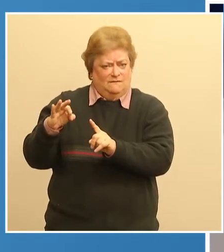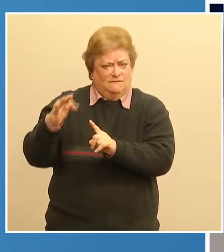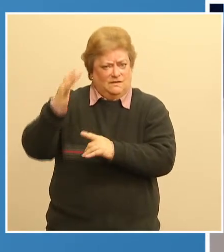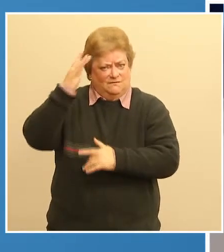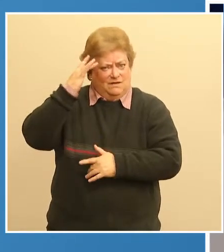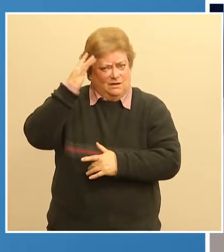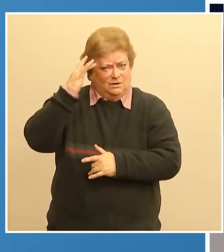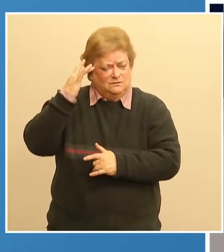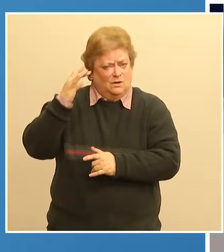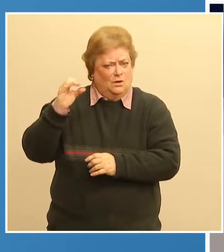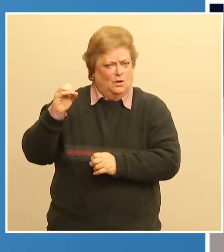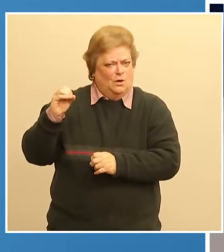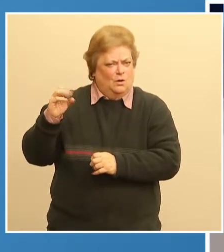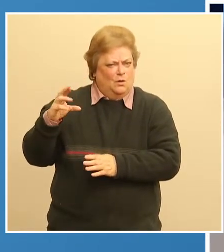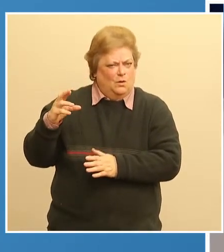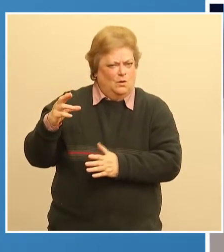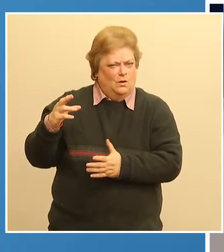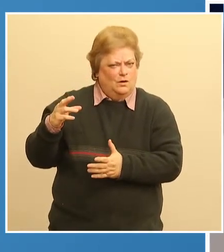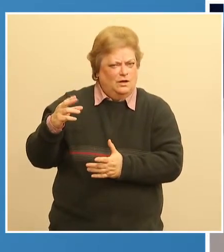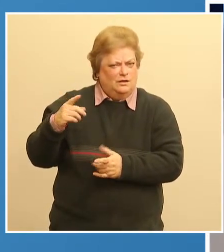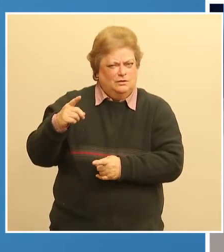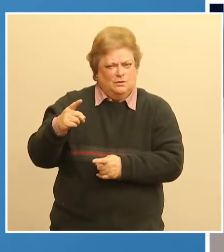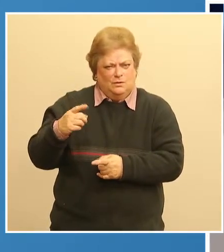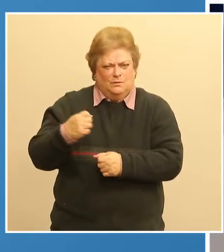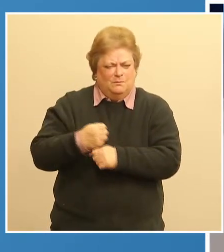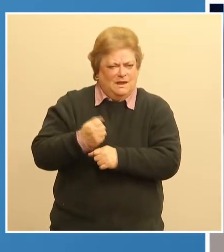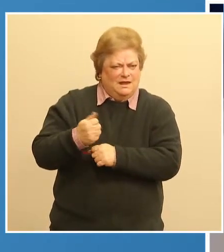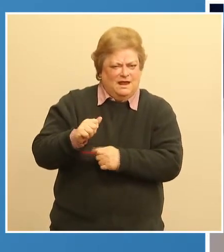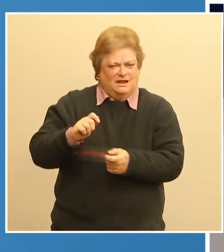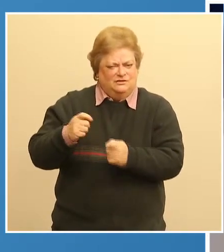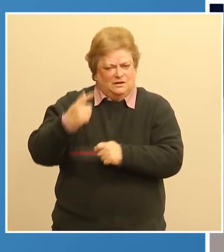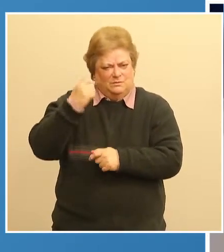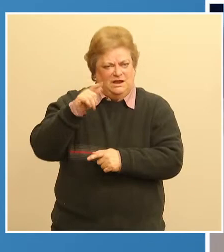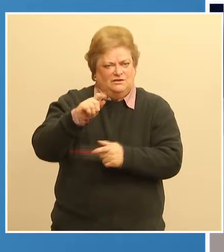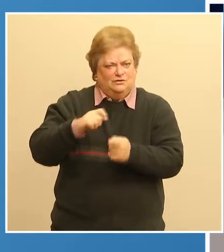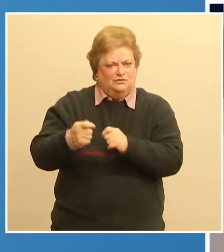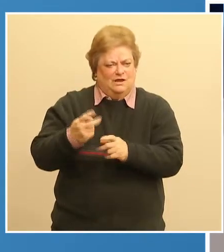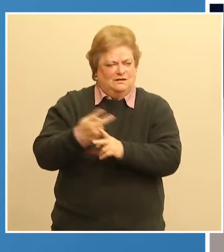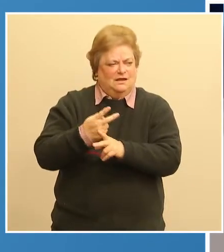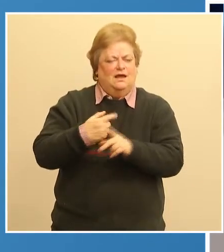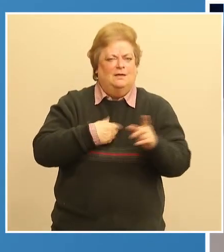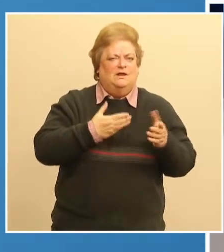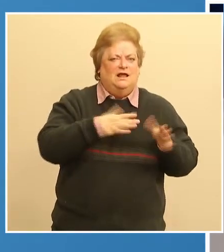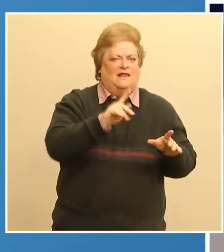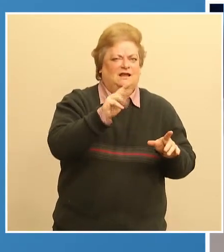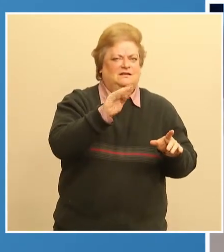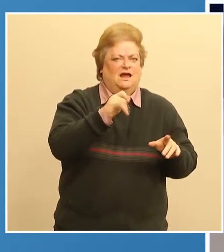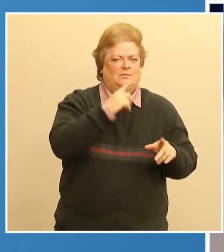this stage, or is there any trade-off you're making in making this calculation change? I'm